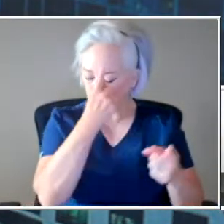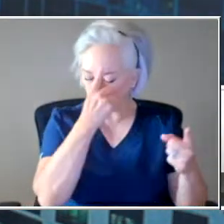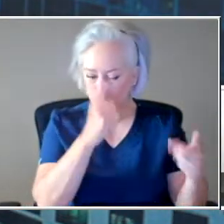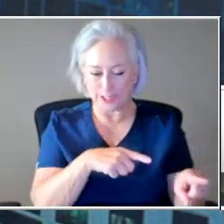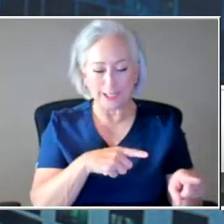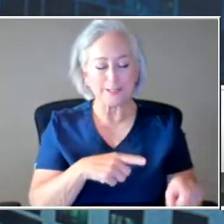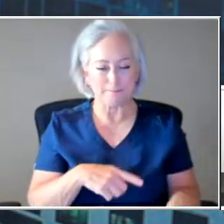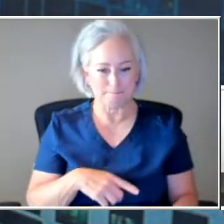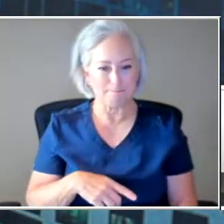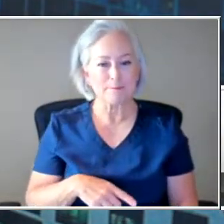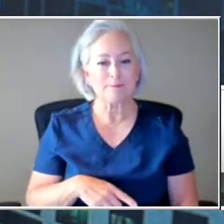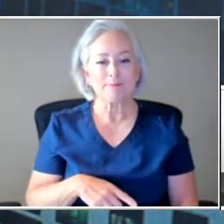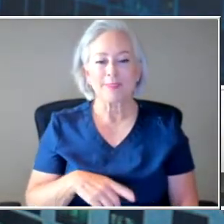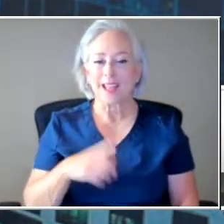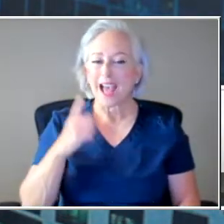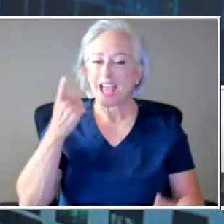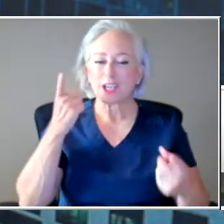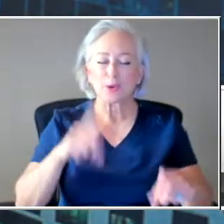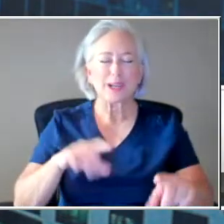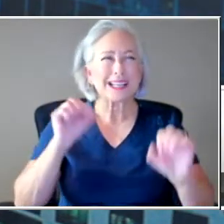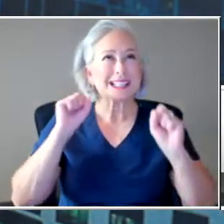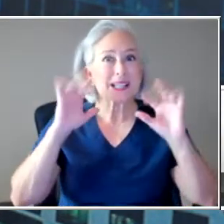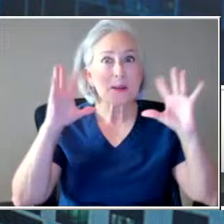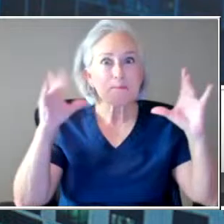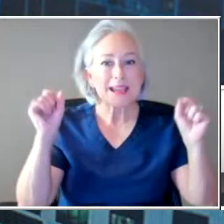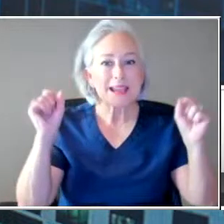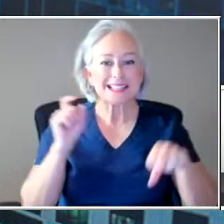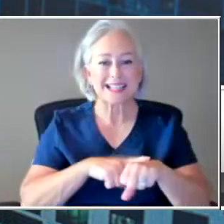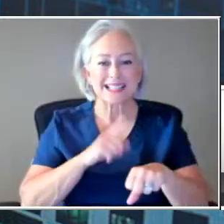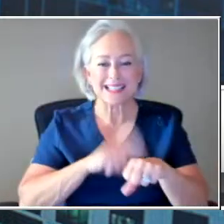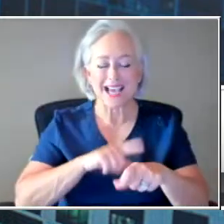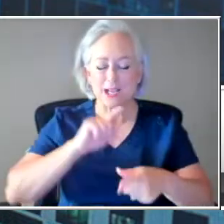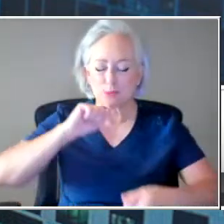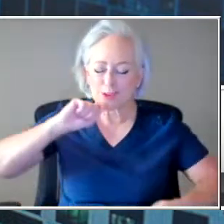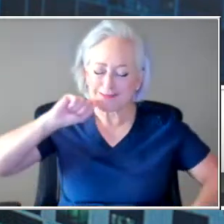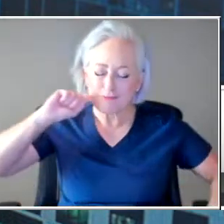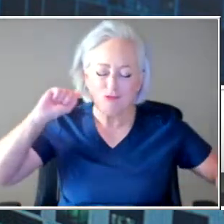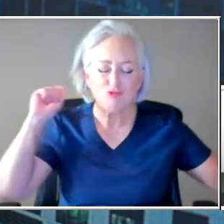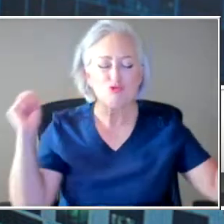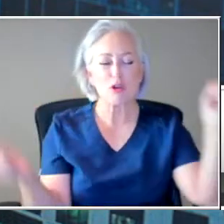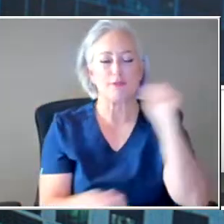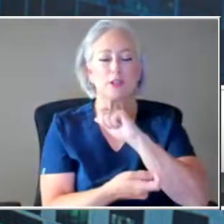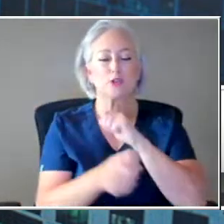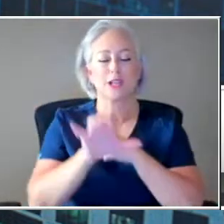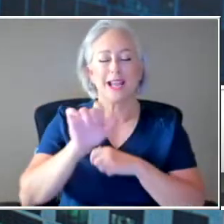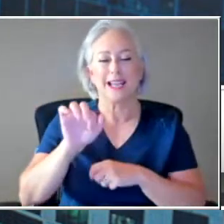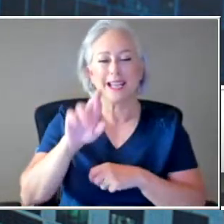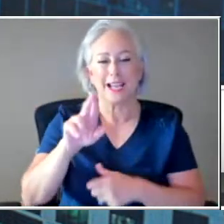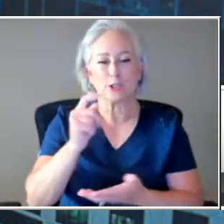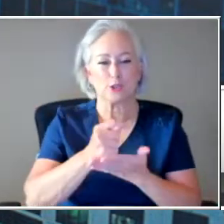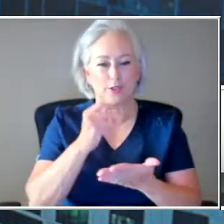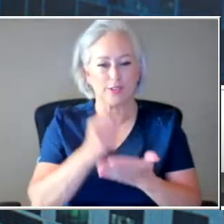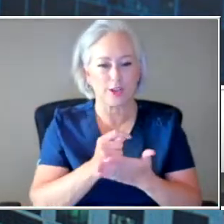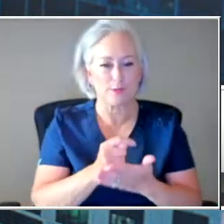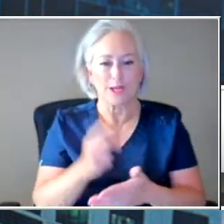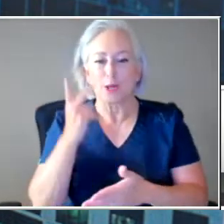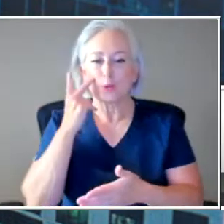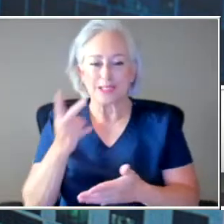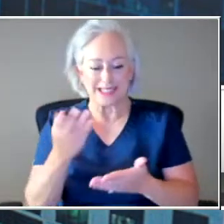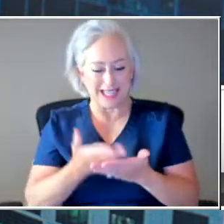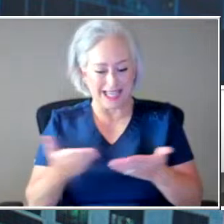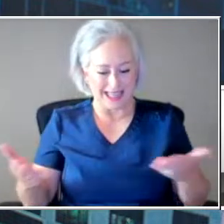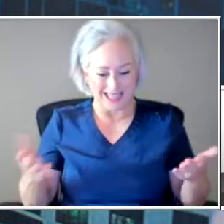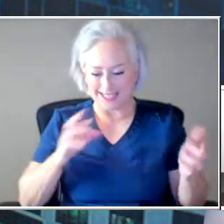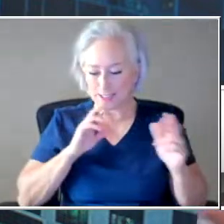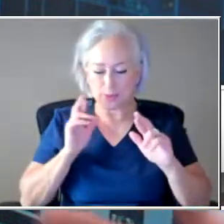an extraordinary time. We're in the middle of a revolution in cancer therapeutics. We're seeing completely unprecedented responses,